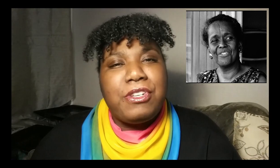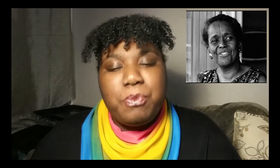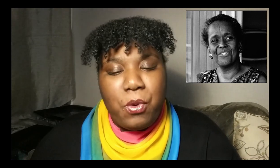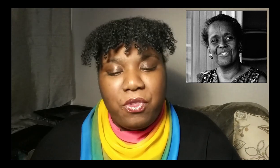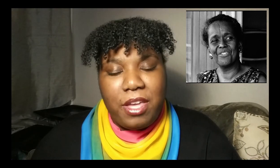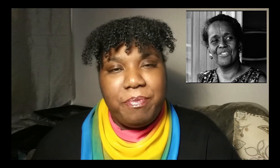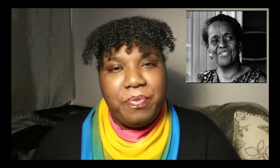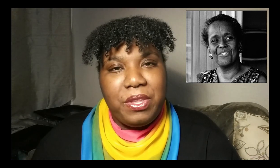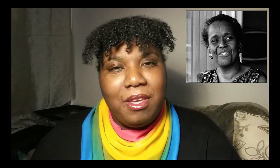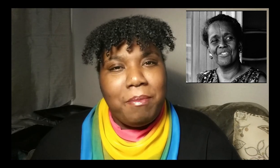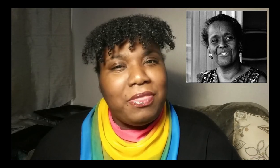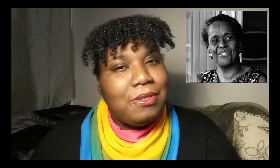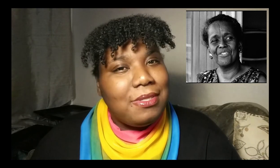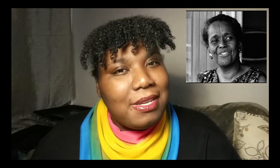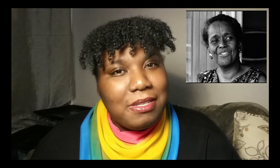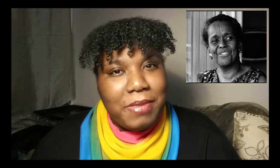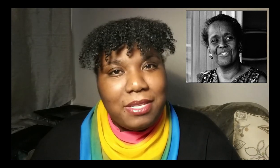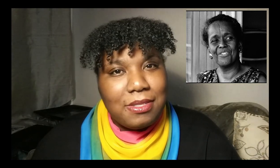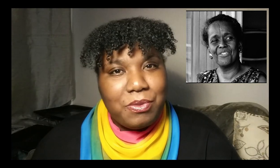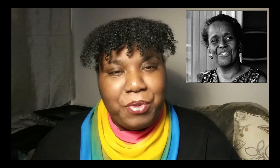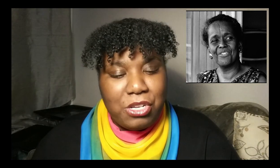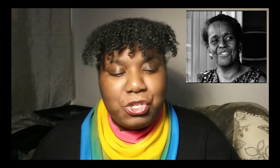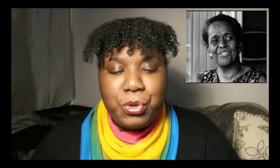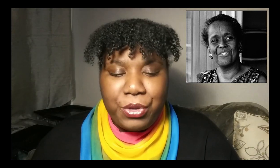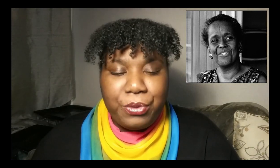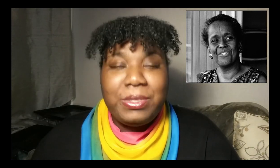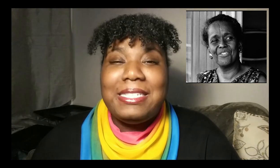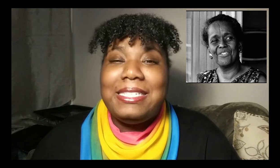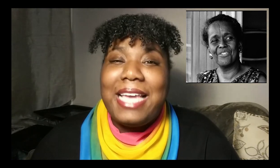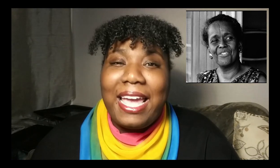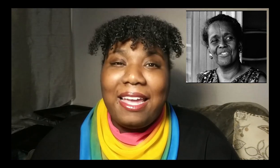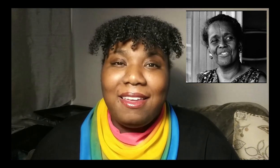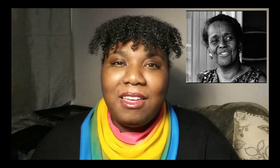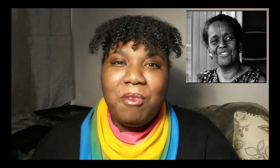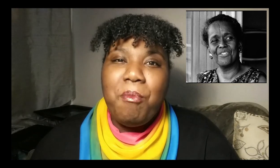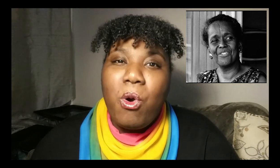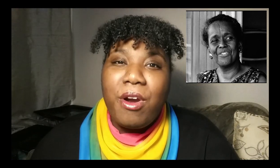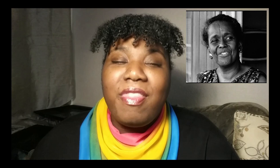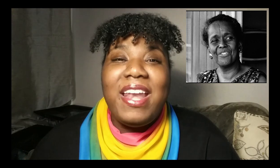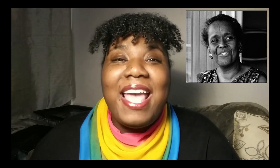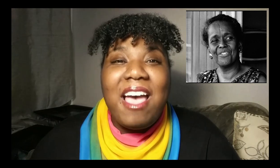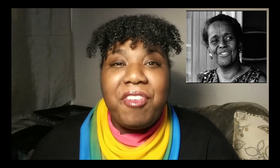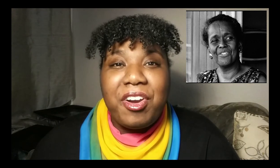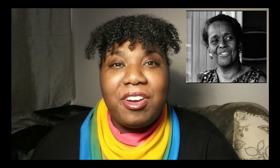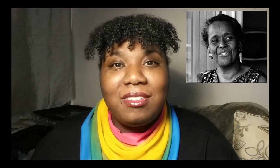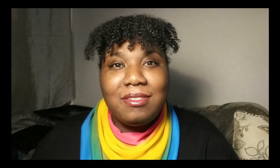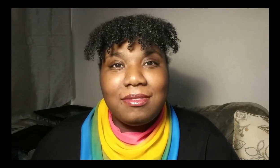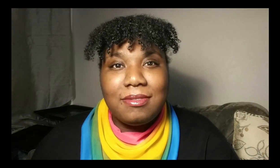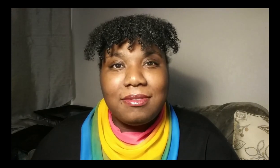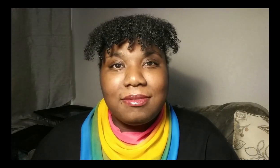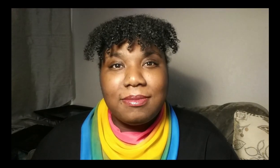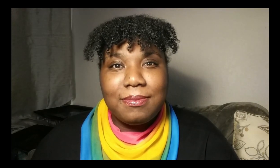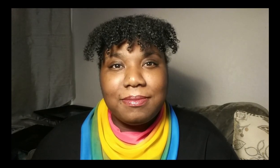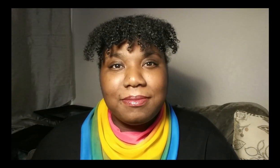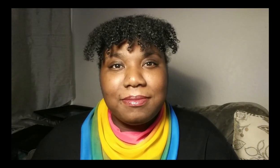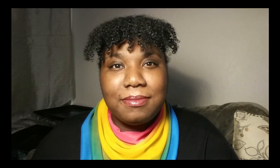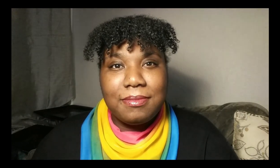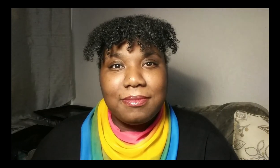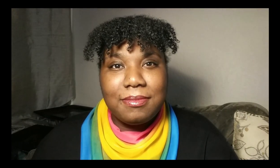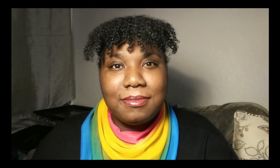Baker first spoke them. But their sentiments ring true today more than ever.